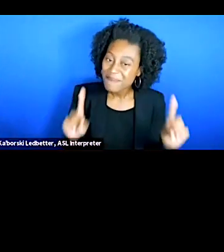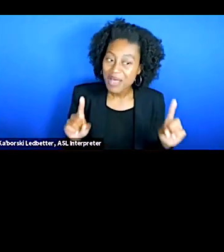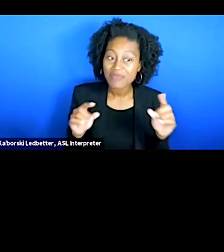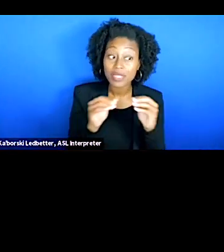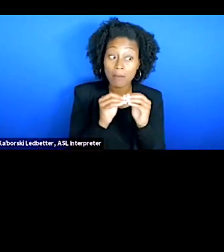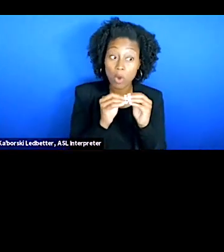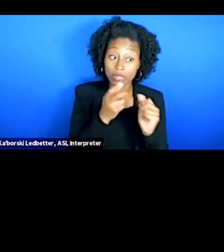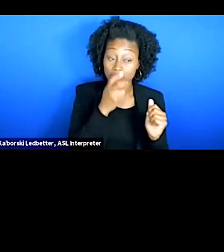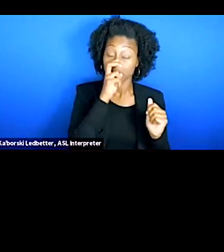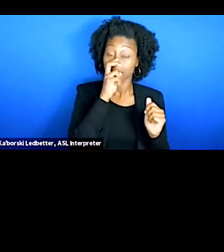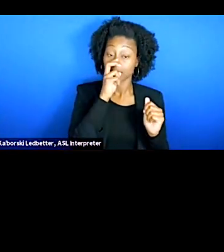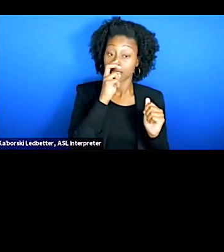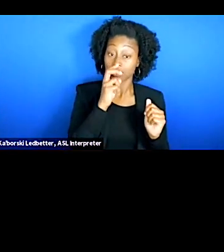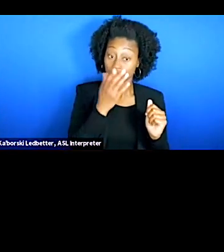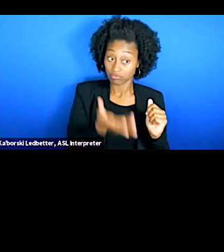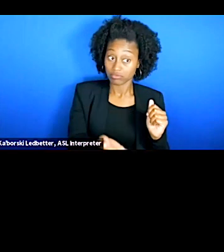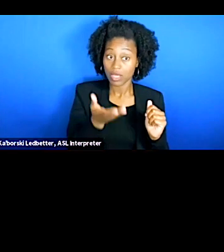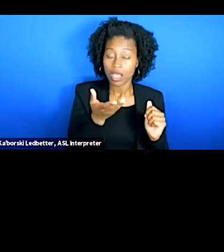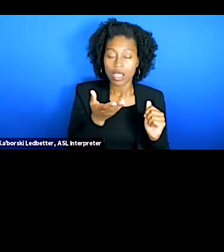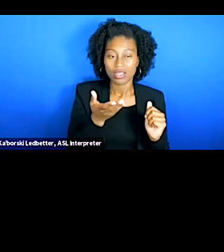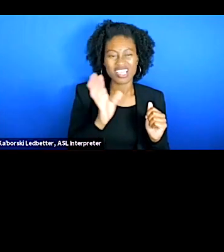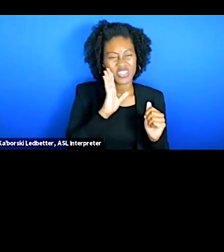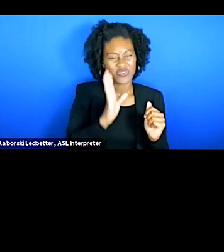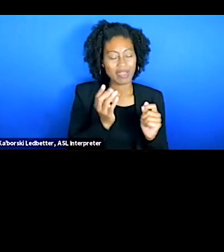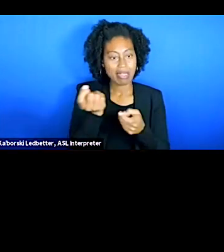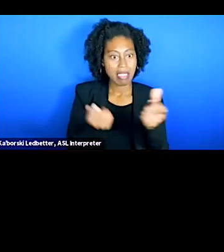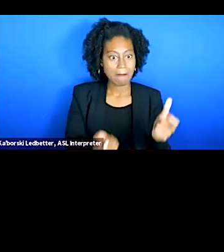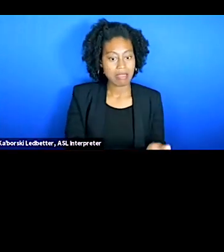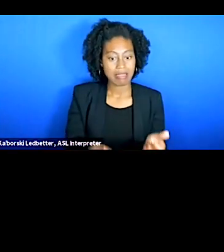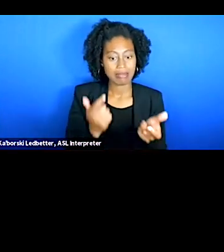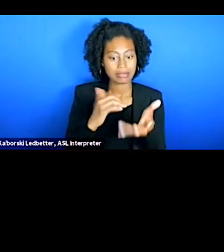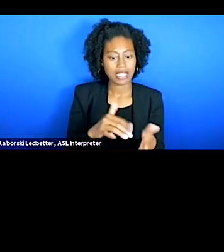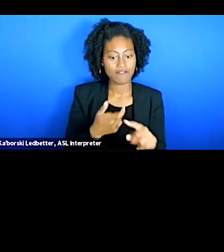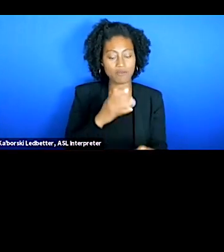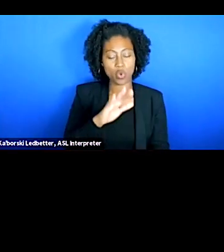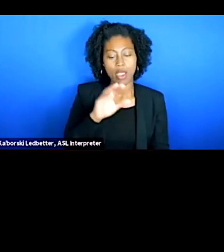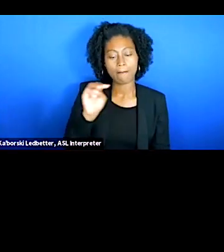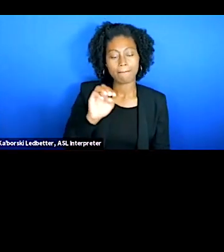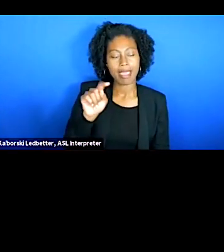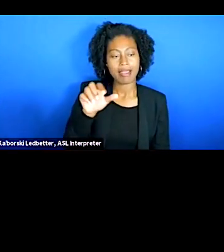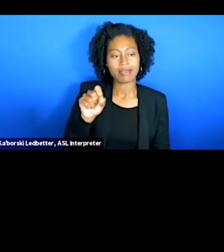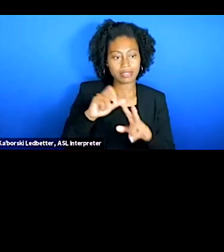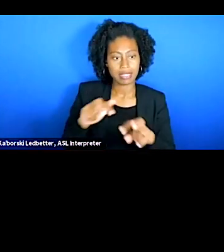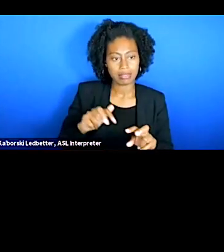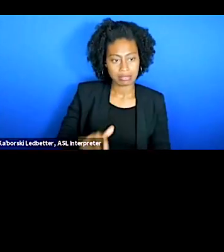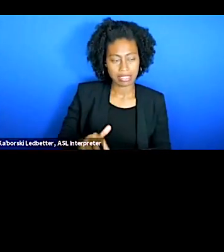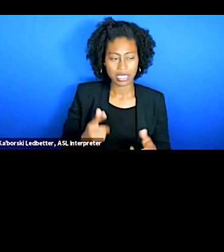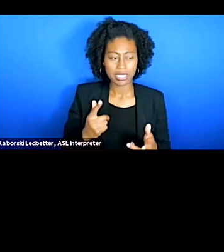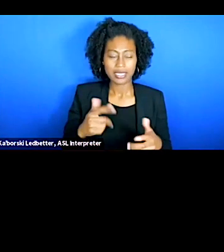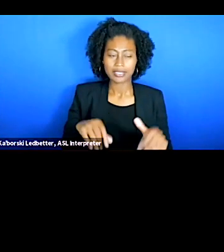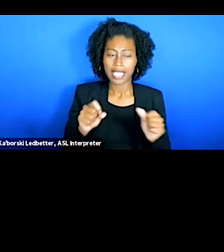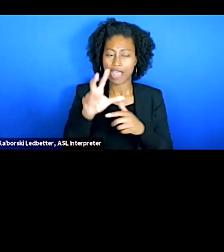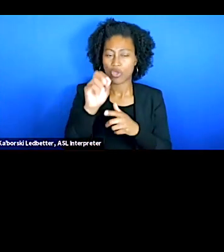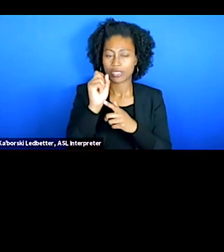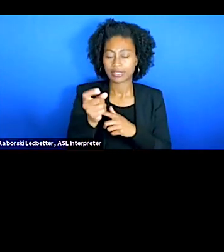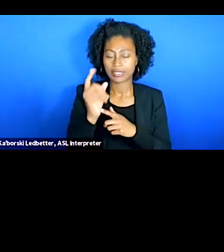are, the more likely you are to eliminate studies from your metasynthesis. Take 30 seconds to consider which